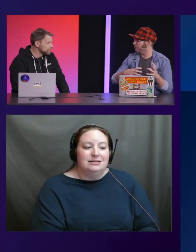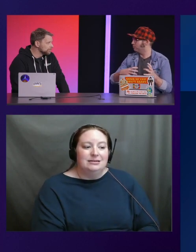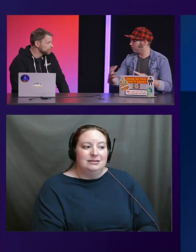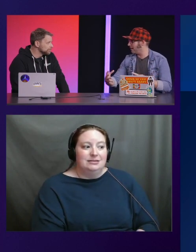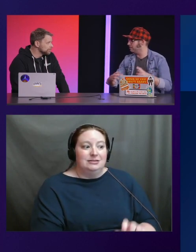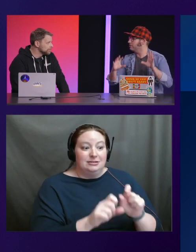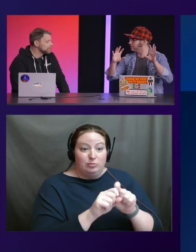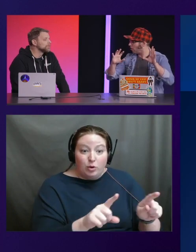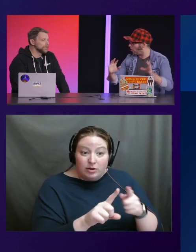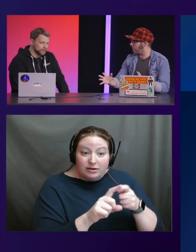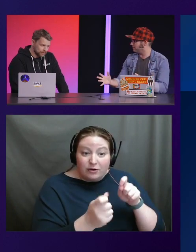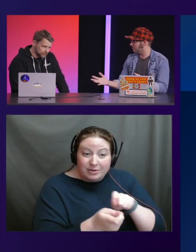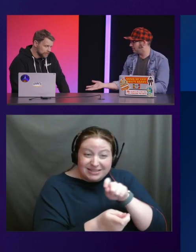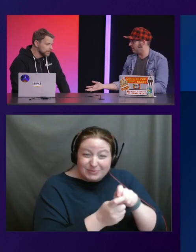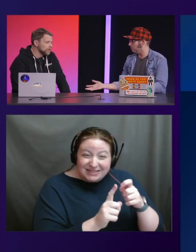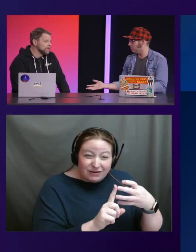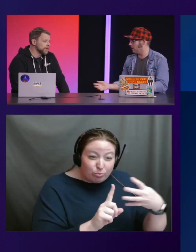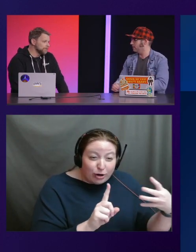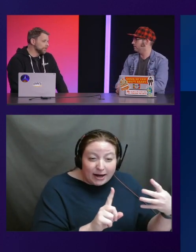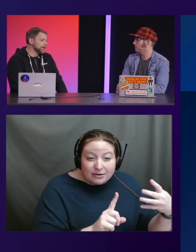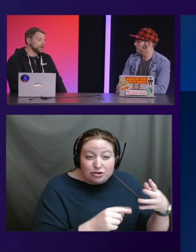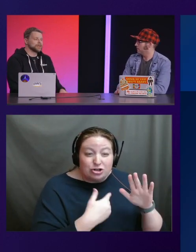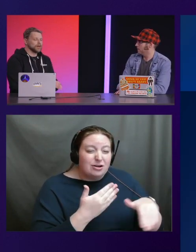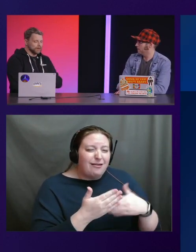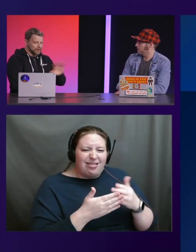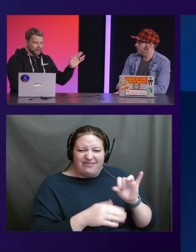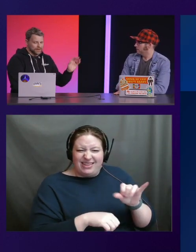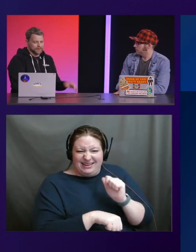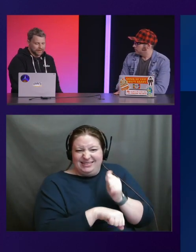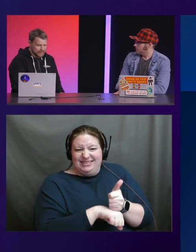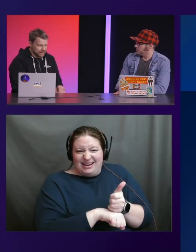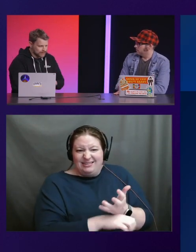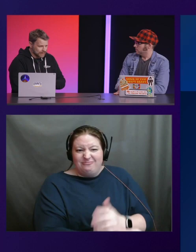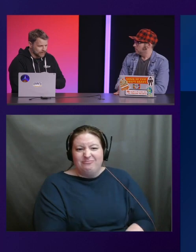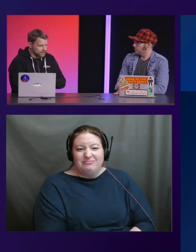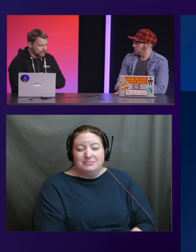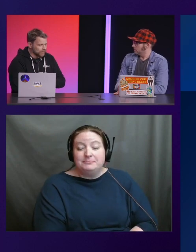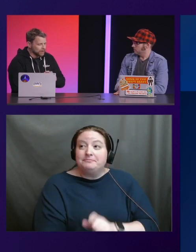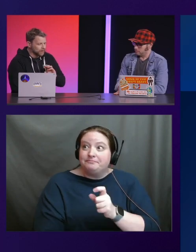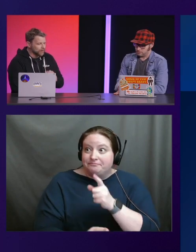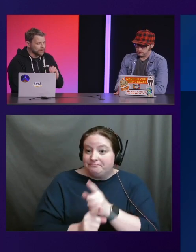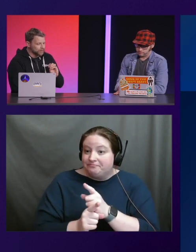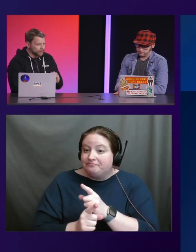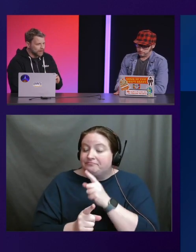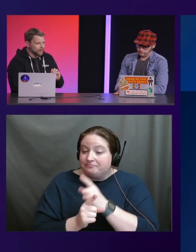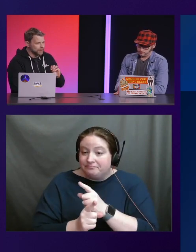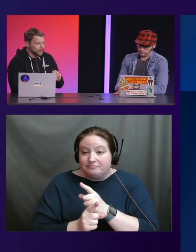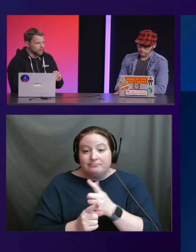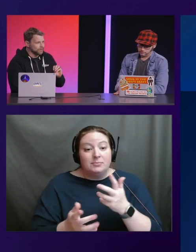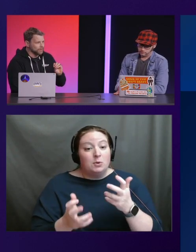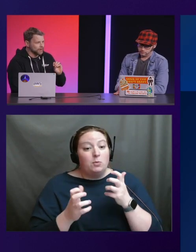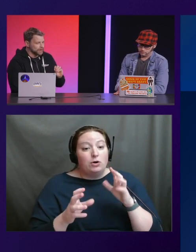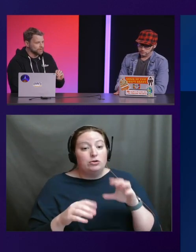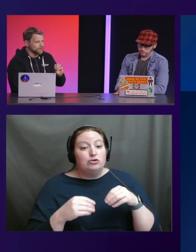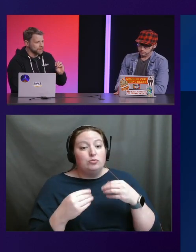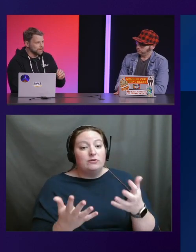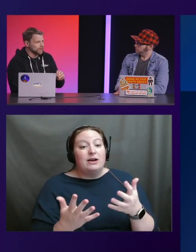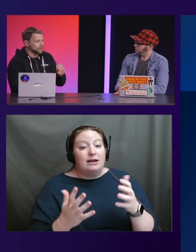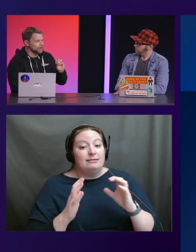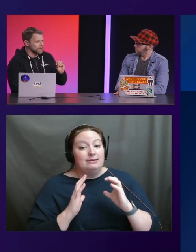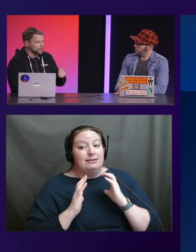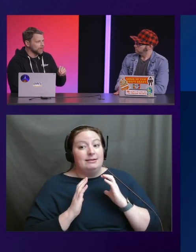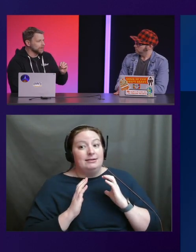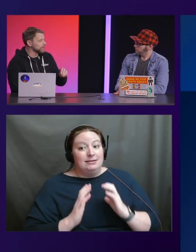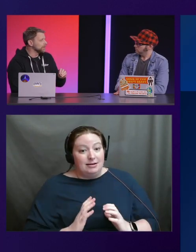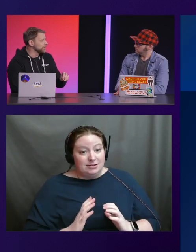from a certain brand, all of this is set up, right? Yeah, it's all automatic. Exactly. So we wanted to provide a way for customers to come up